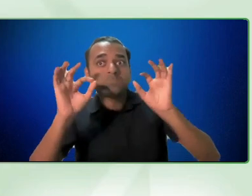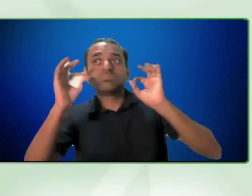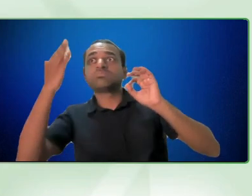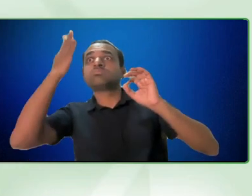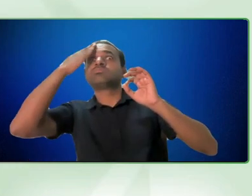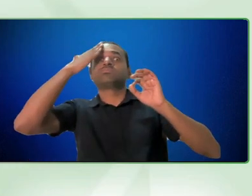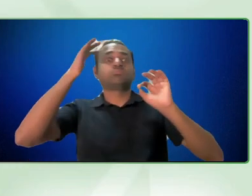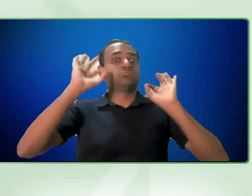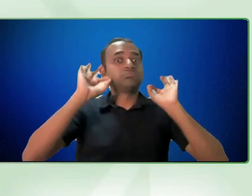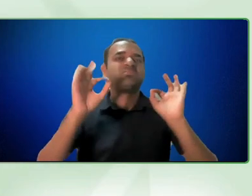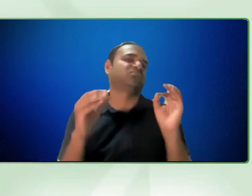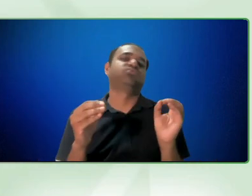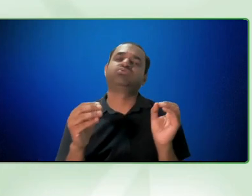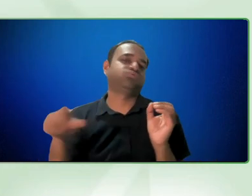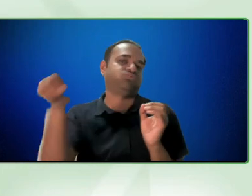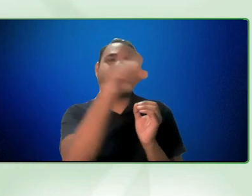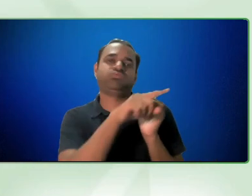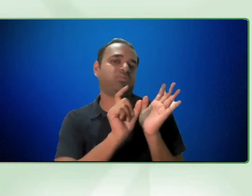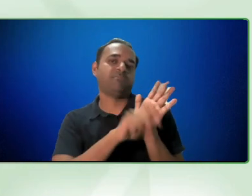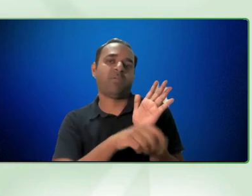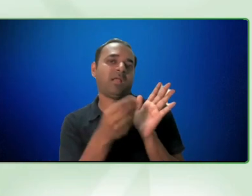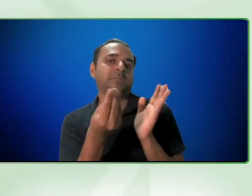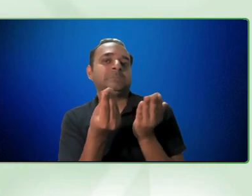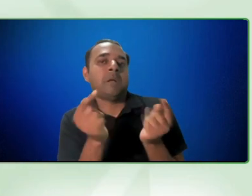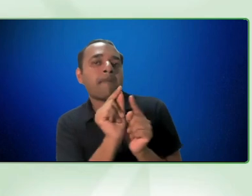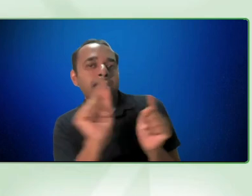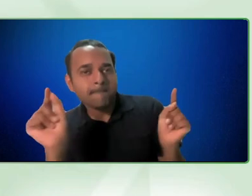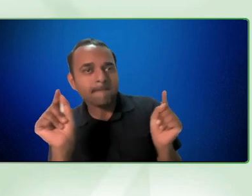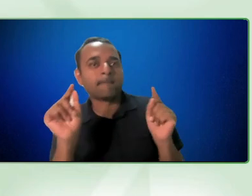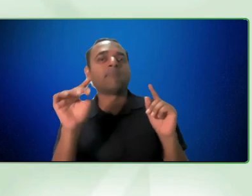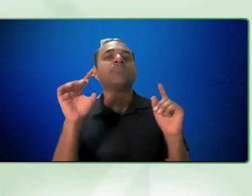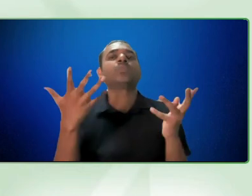will be applicable to any sector in any market globally.